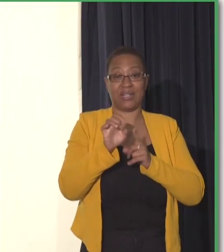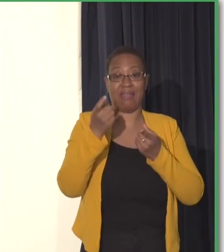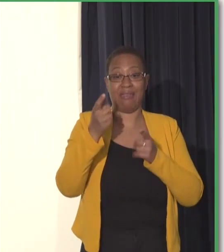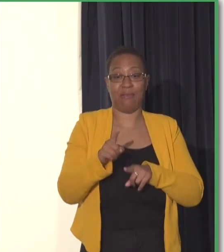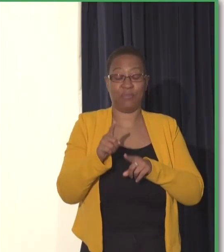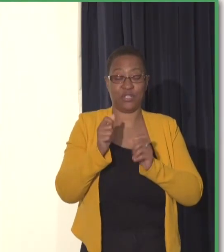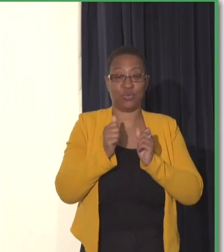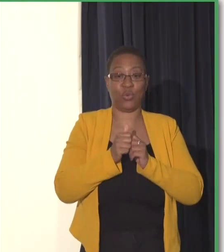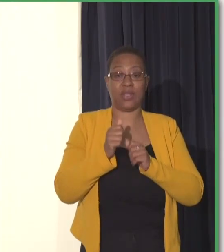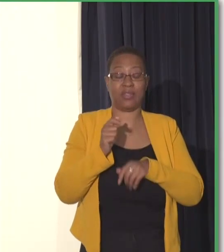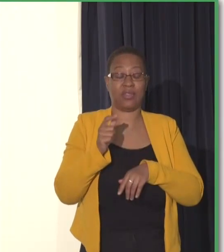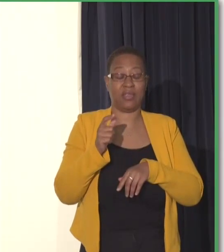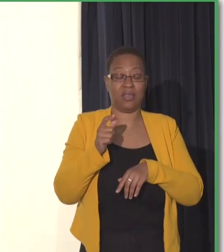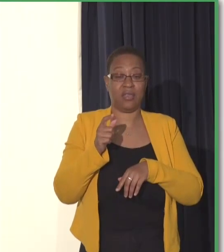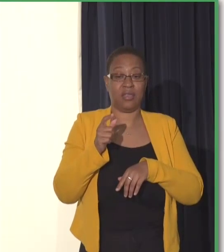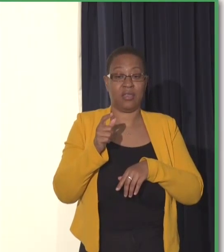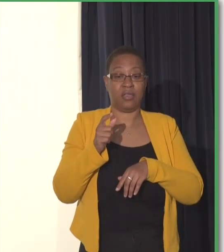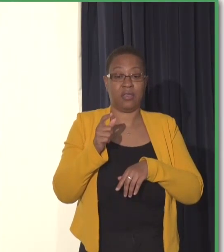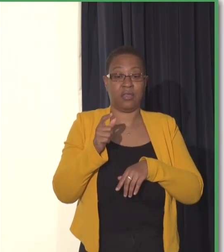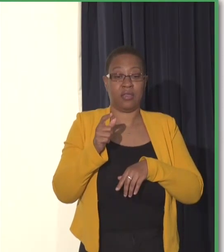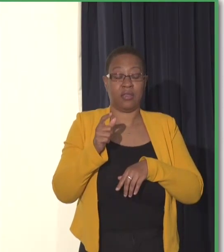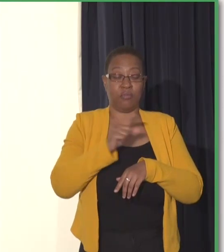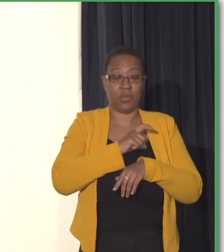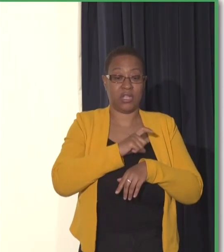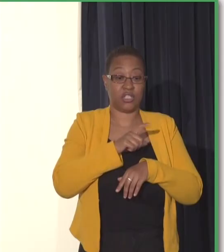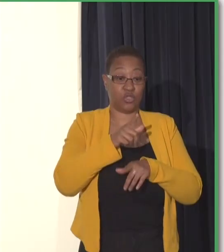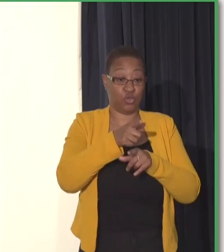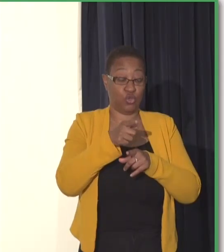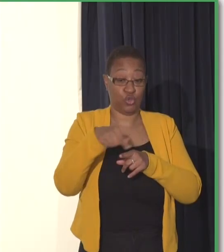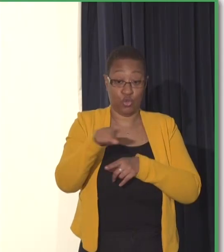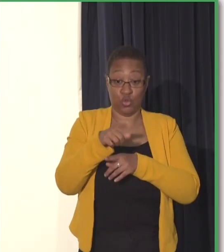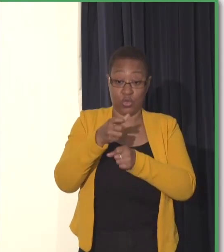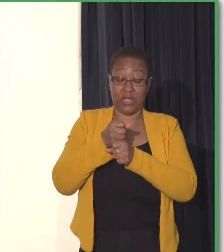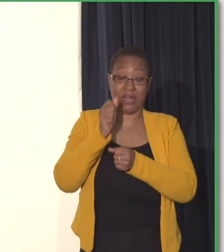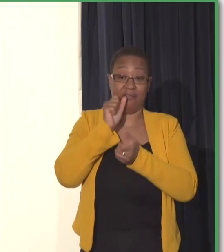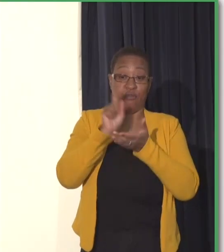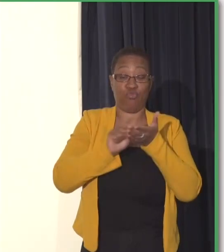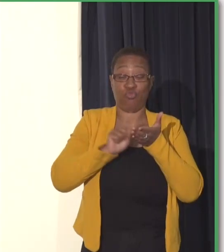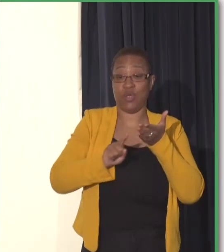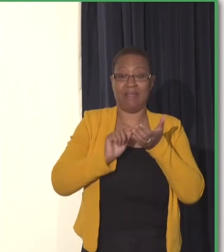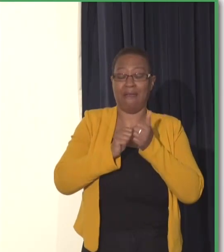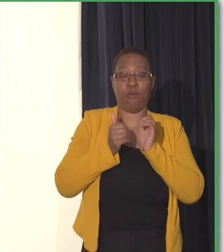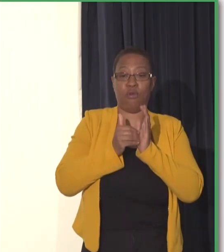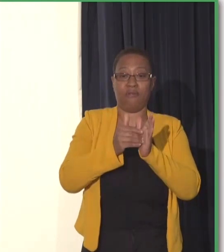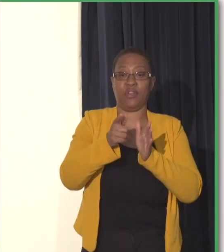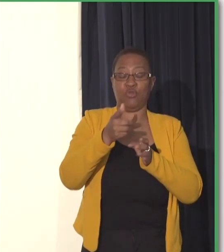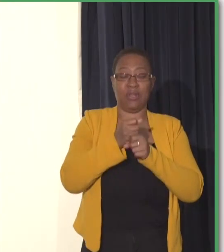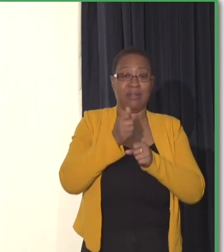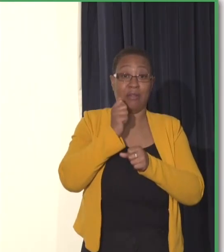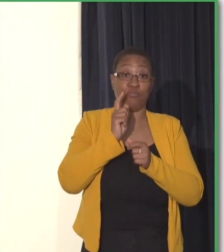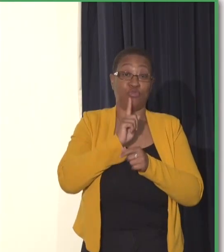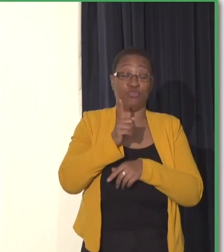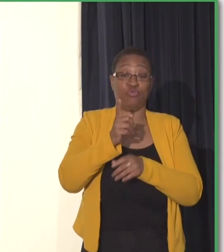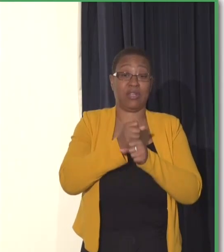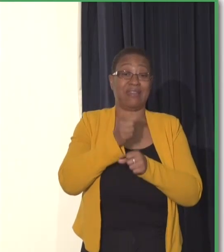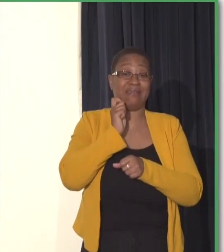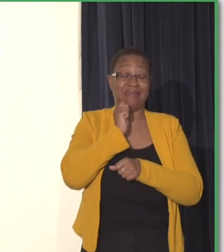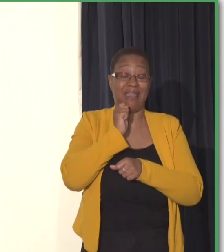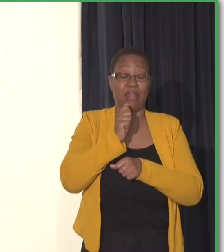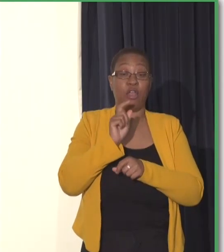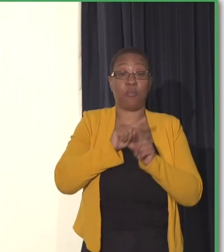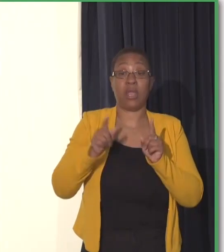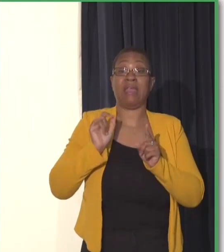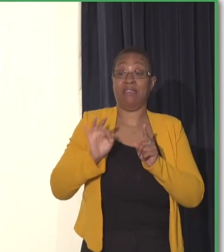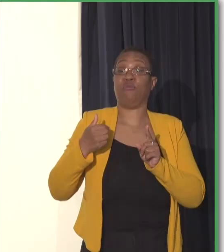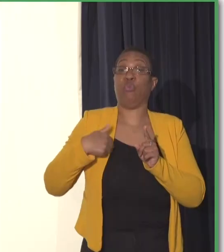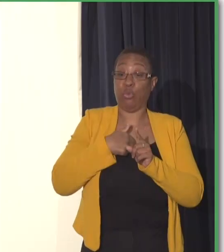place. Do you guys get it on a weekly basis? How often do you get it? I'm sure you probably get it daily, but if we can get it every